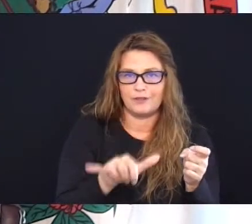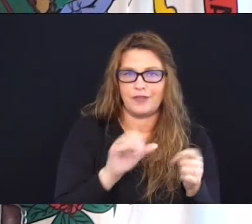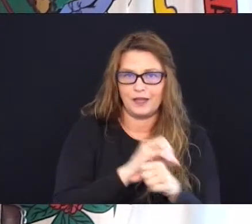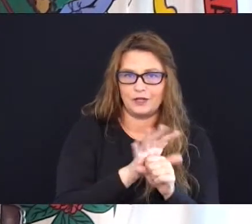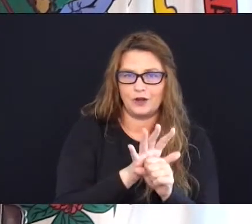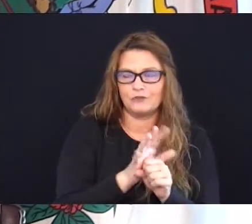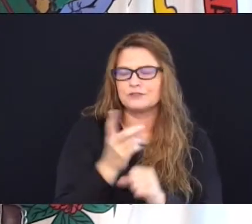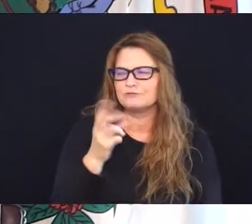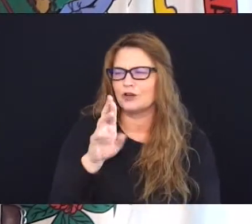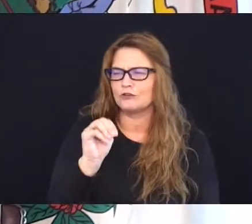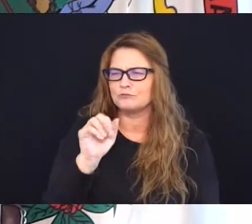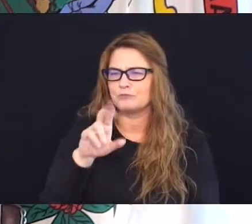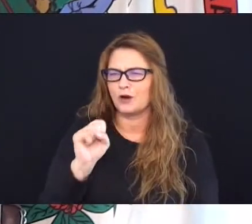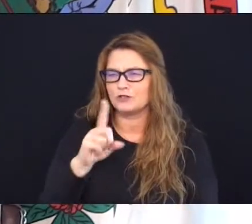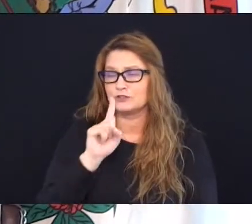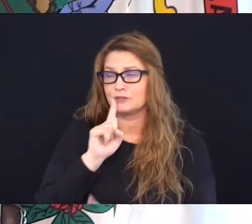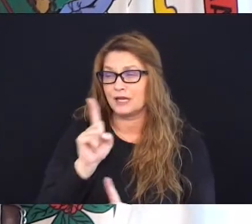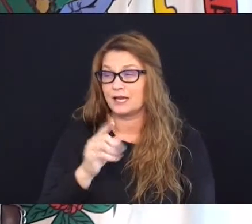Dr. Marsh, please.